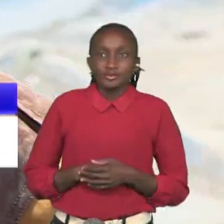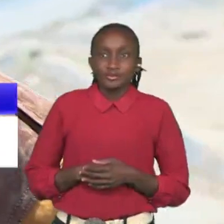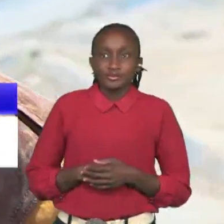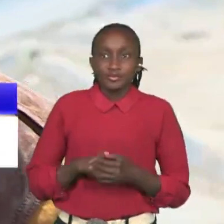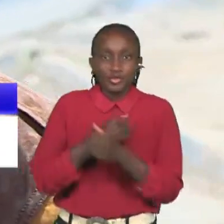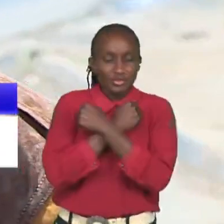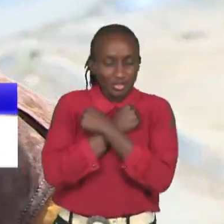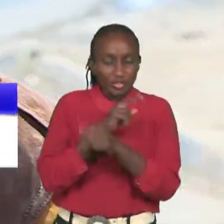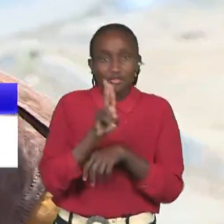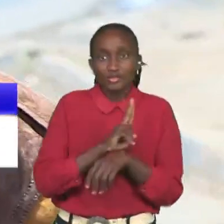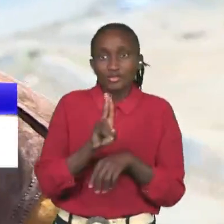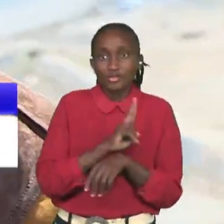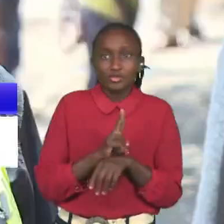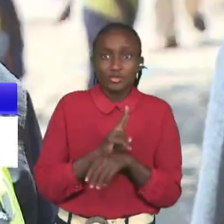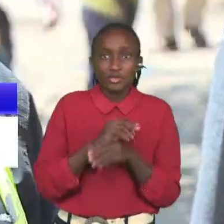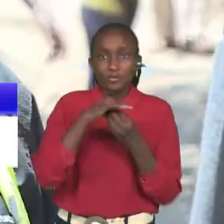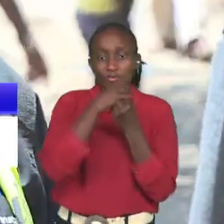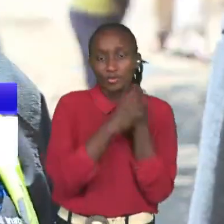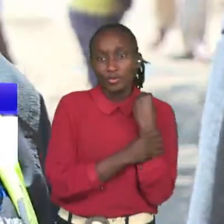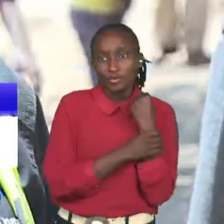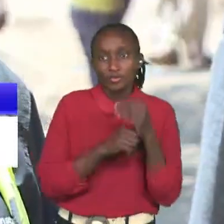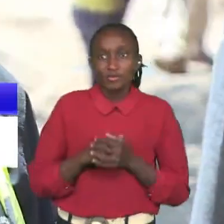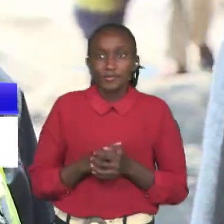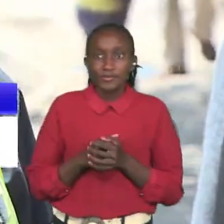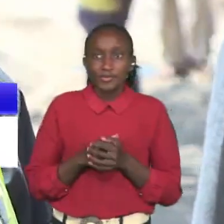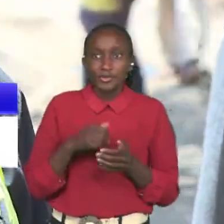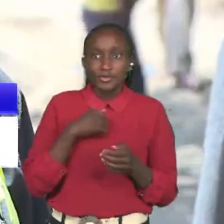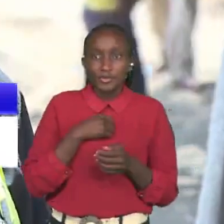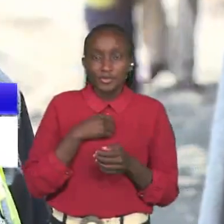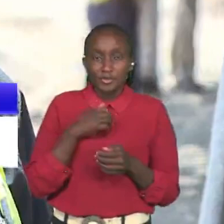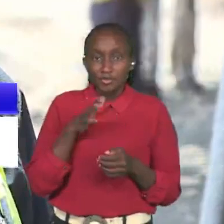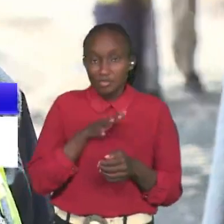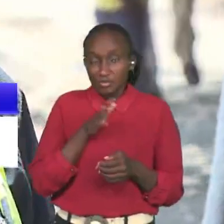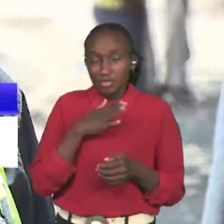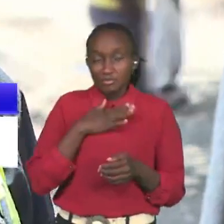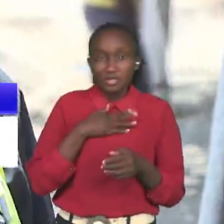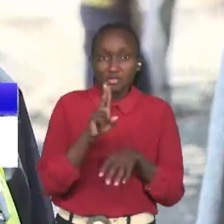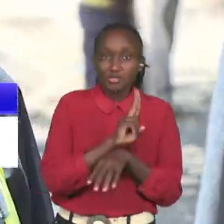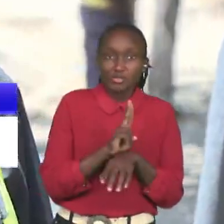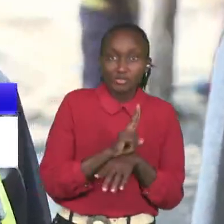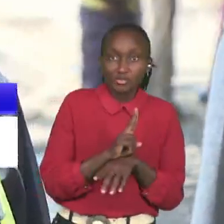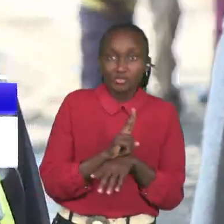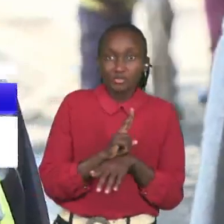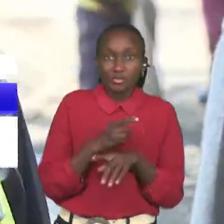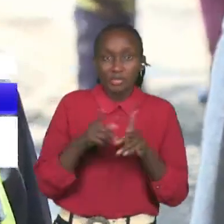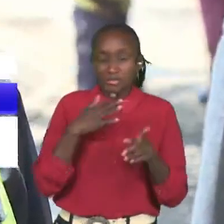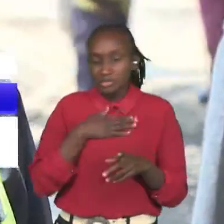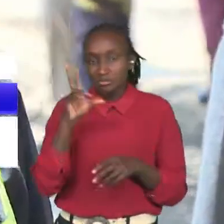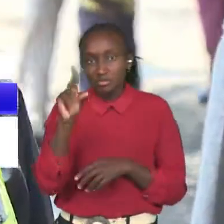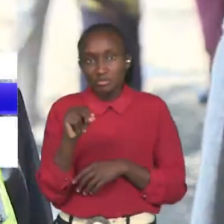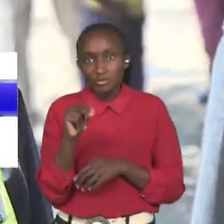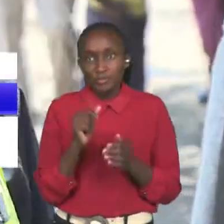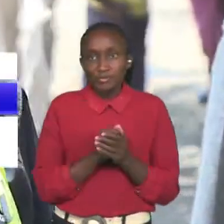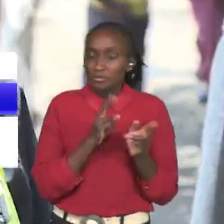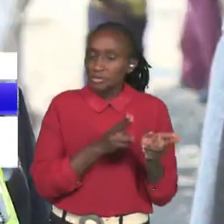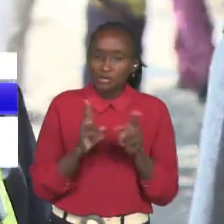Tunapenda kutumia the condoms. Kiwangu ni anatumia, kini mimi hapana. Yeye utumia gani? Nadhani hizi za